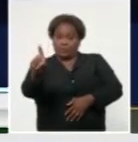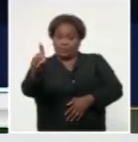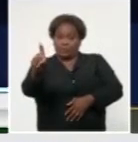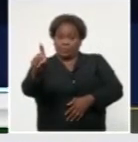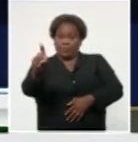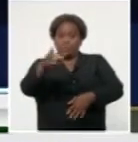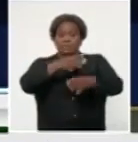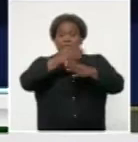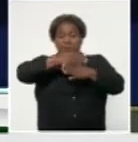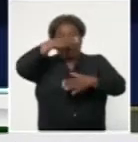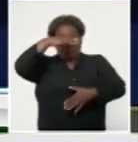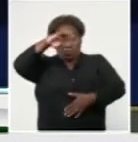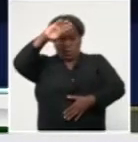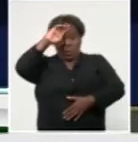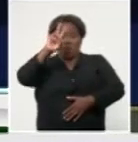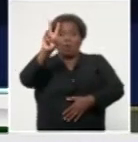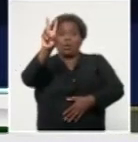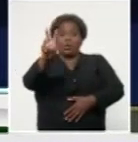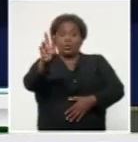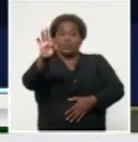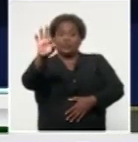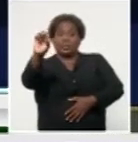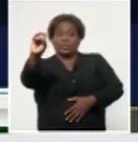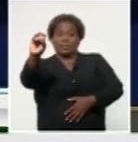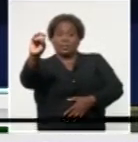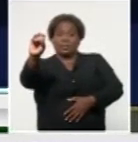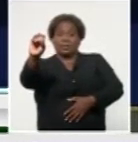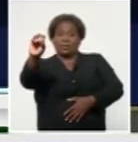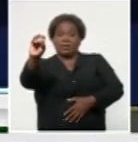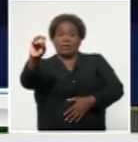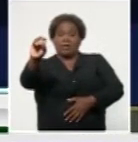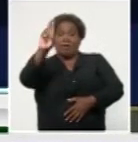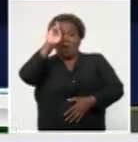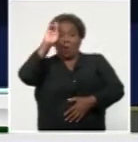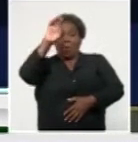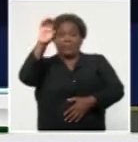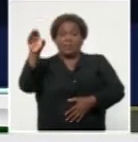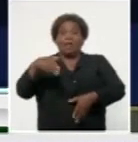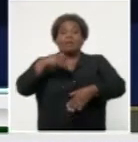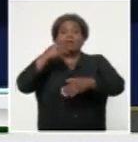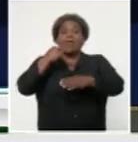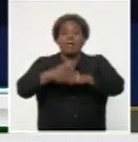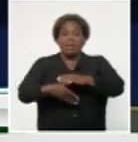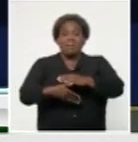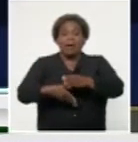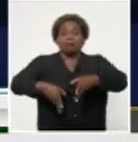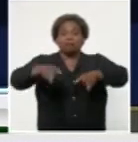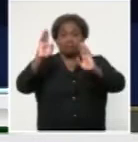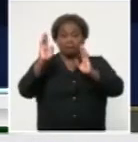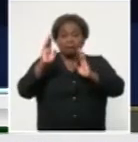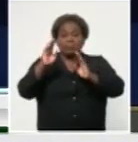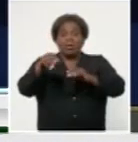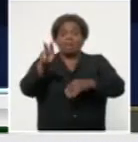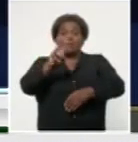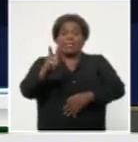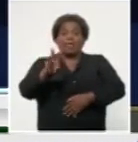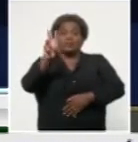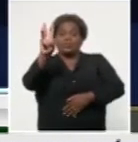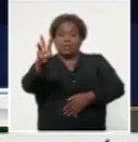401. In Santiago de Cuba, 280. In the Brother Ameijeira's